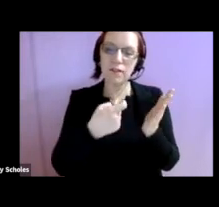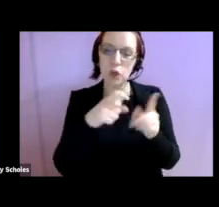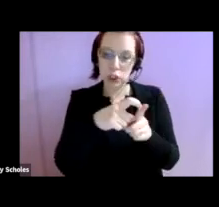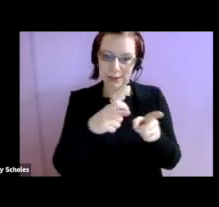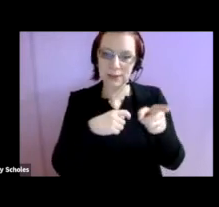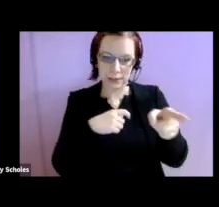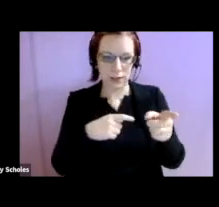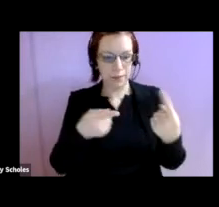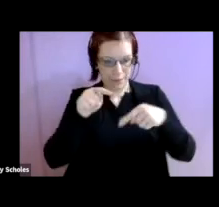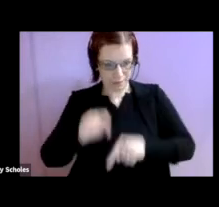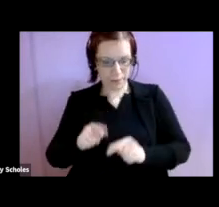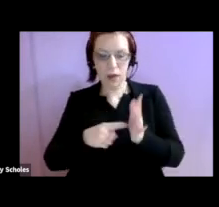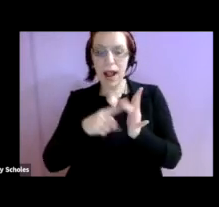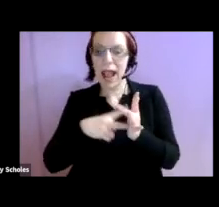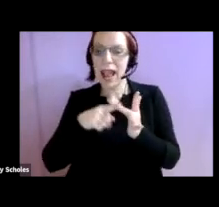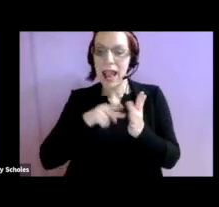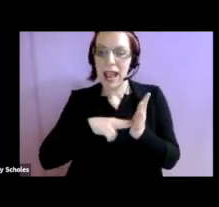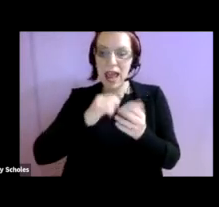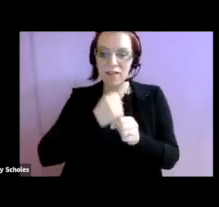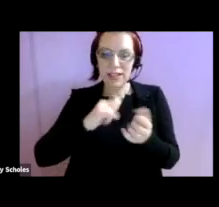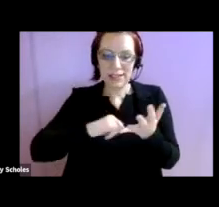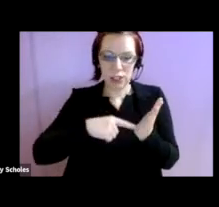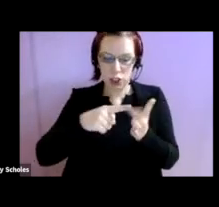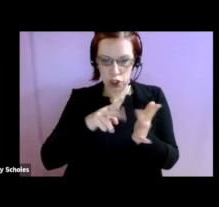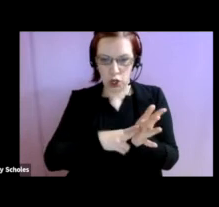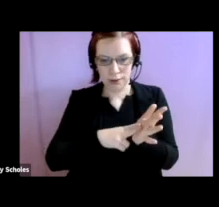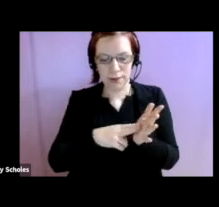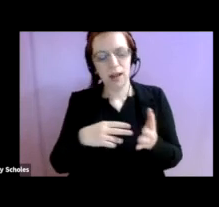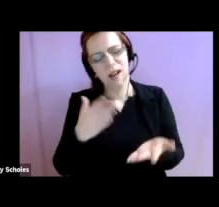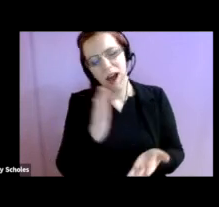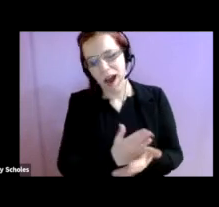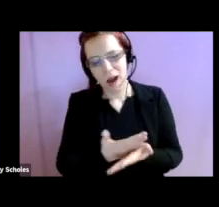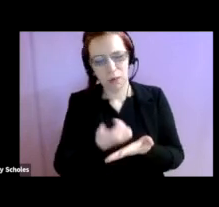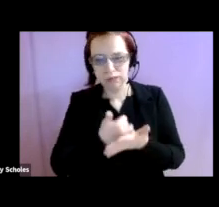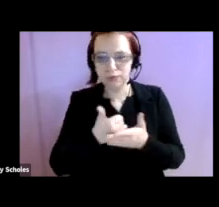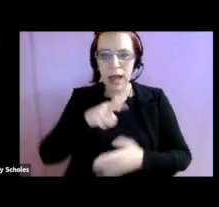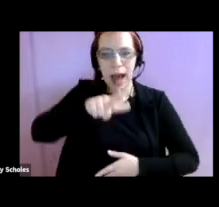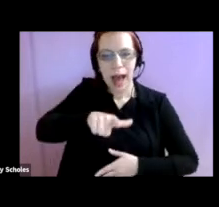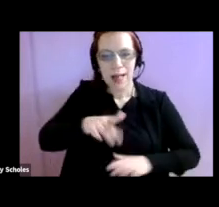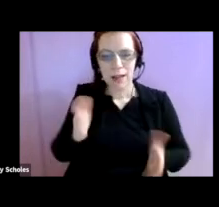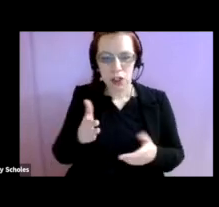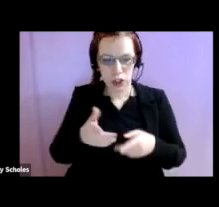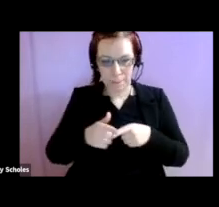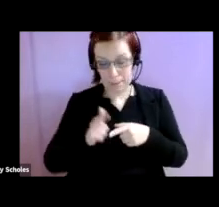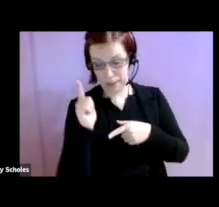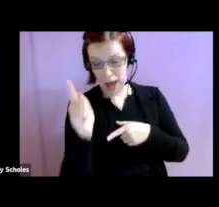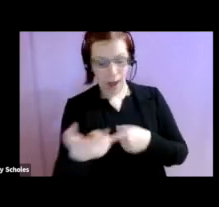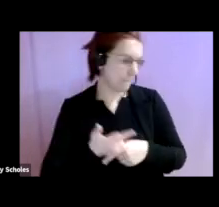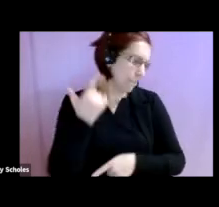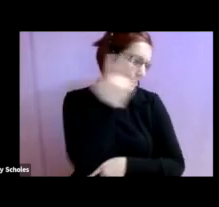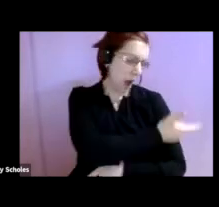in Louisiana. And you can see this very characteristic L shape, again, of the instruments, the